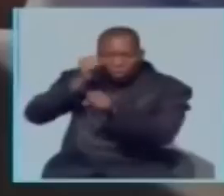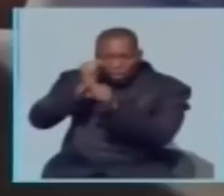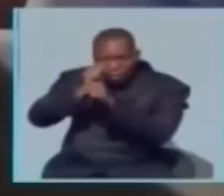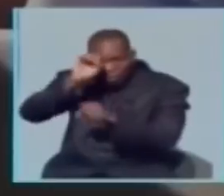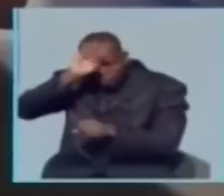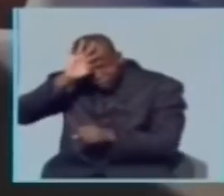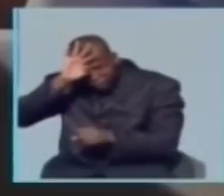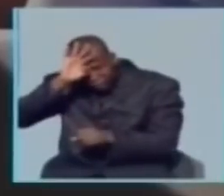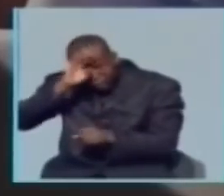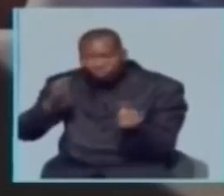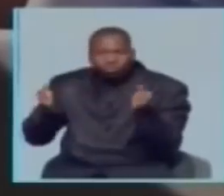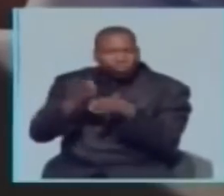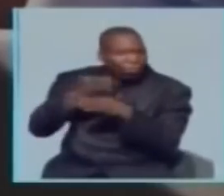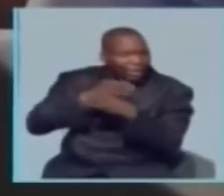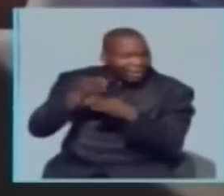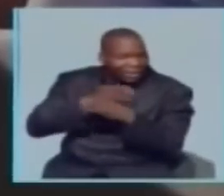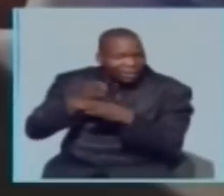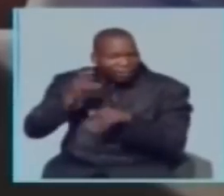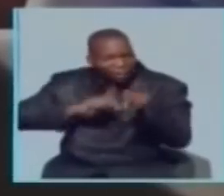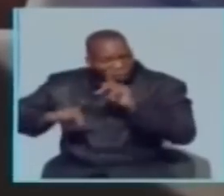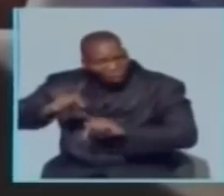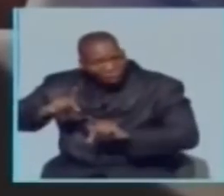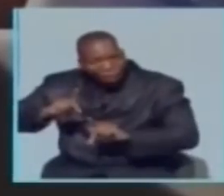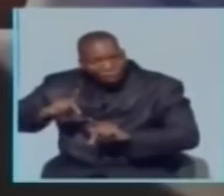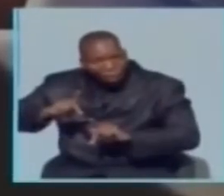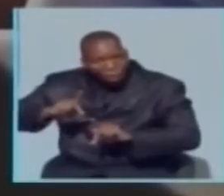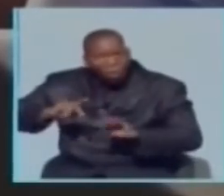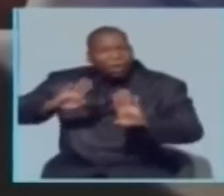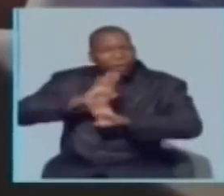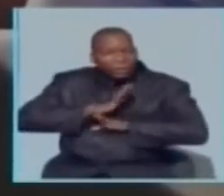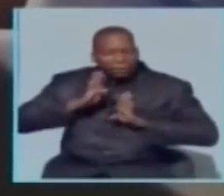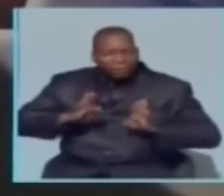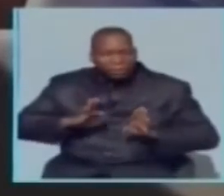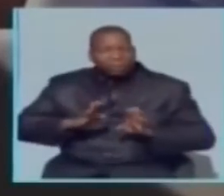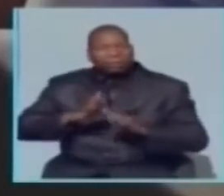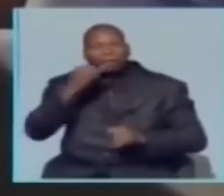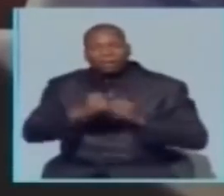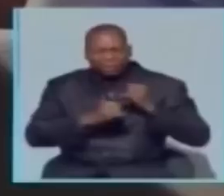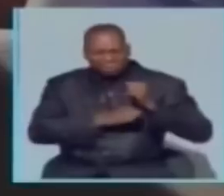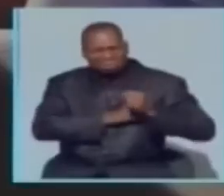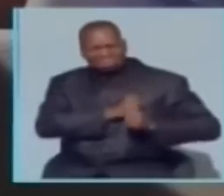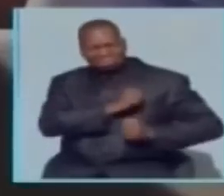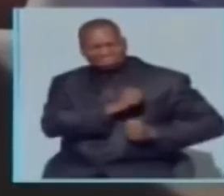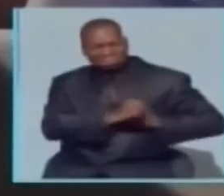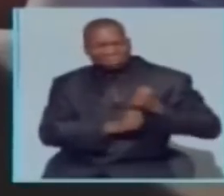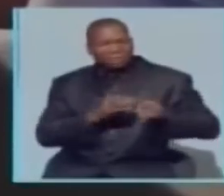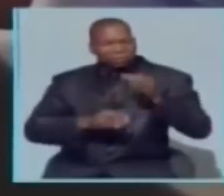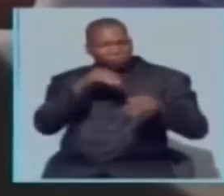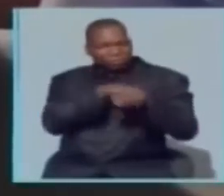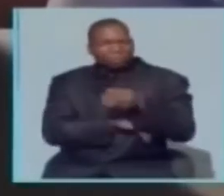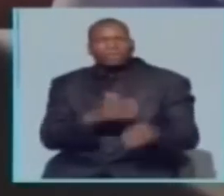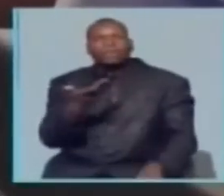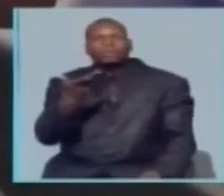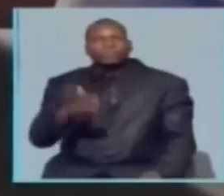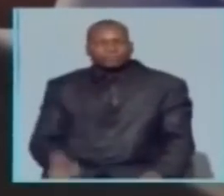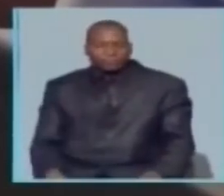small businesses. It is people, Zambian citizens, who suffer in the end if we don't get this investment. Right. Honorable, let